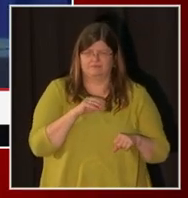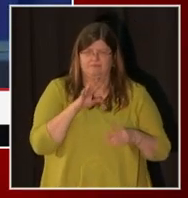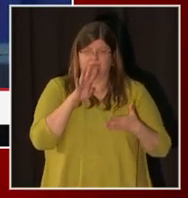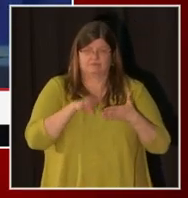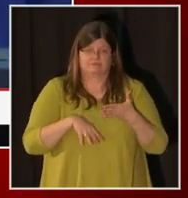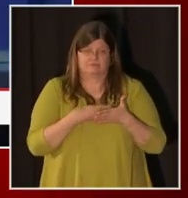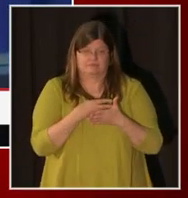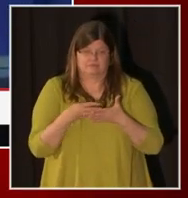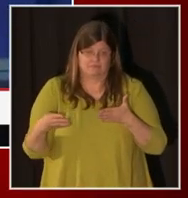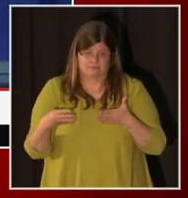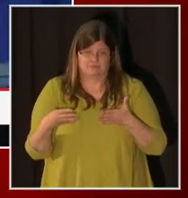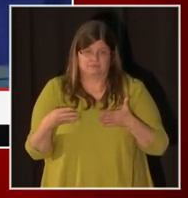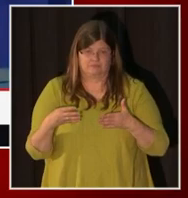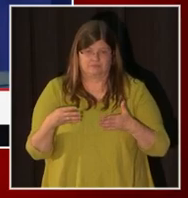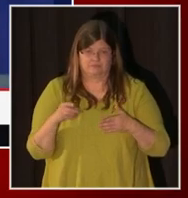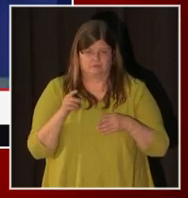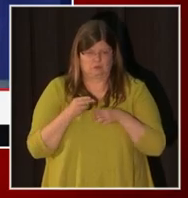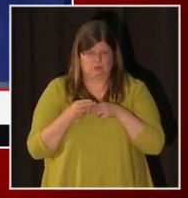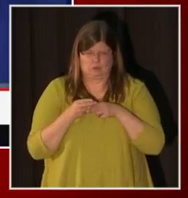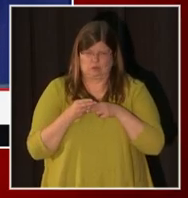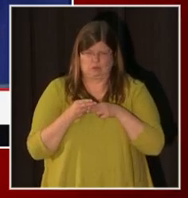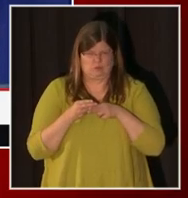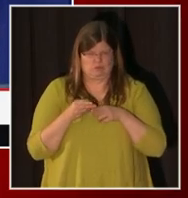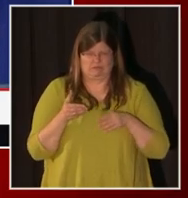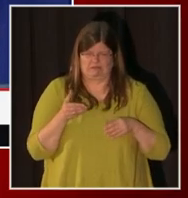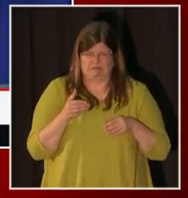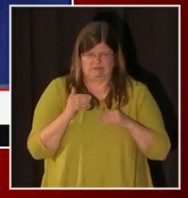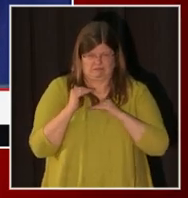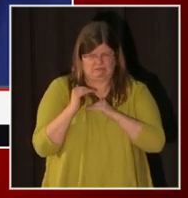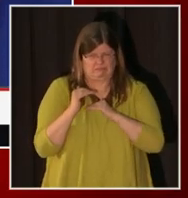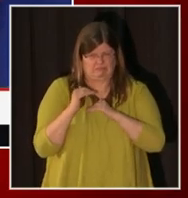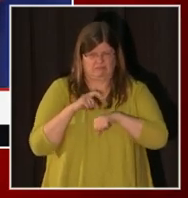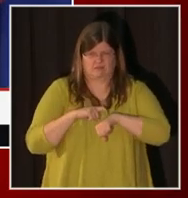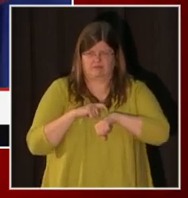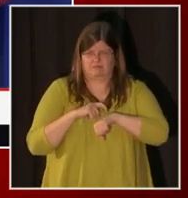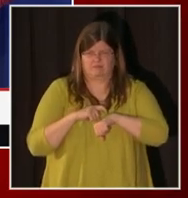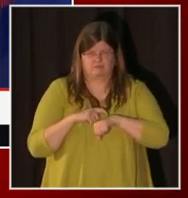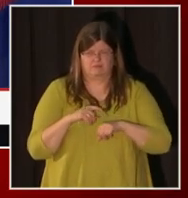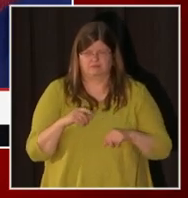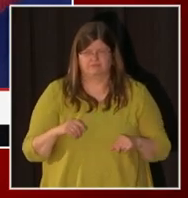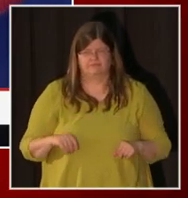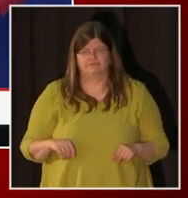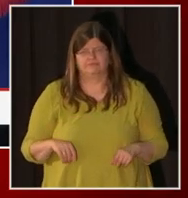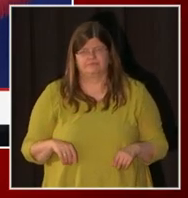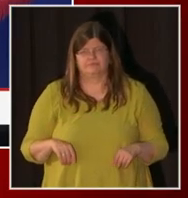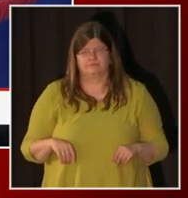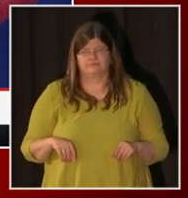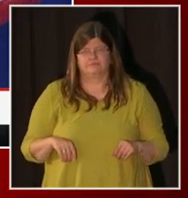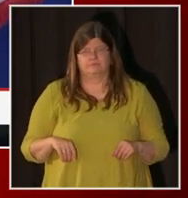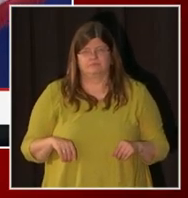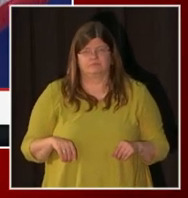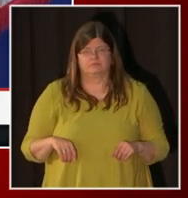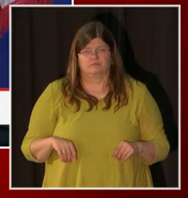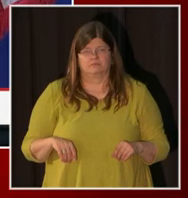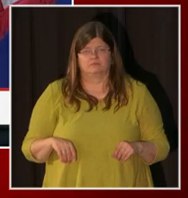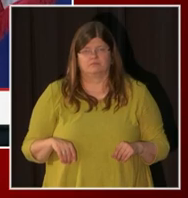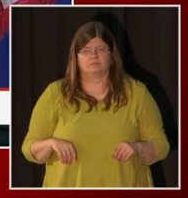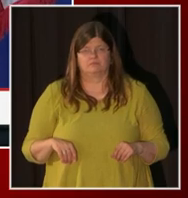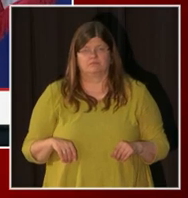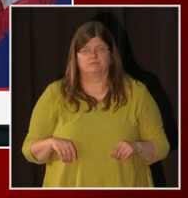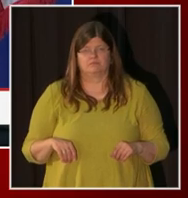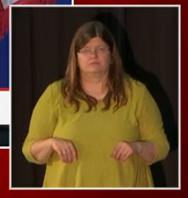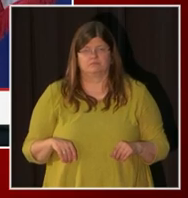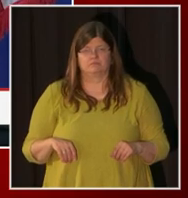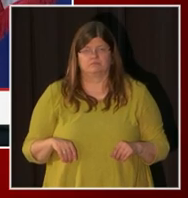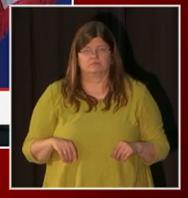short, and we will be able to have a schedule and other engagement opportunities posted